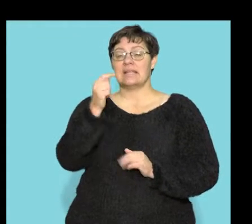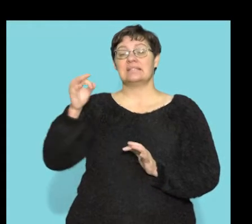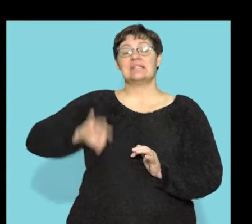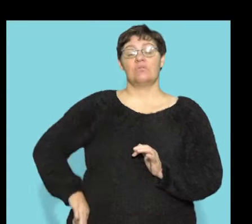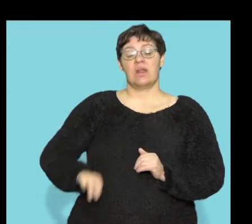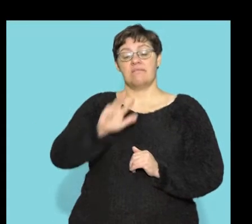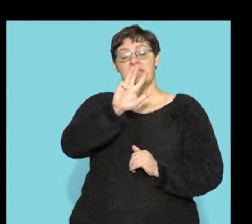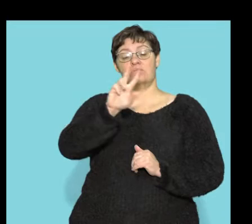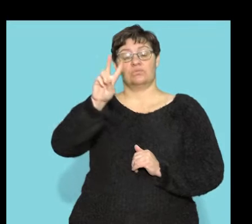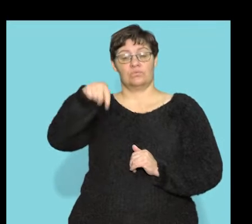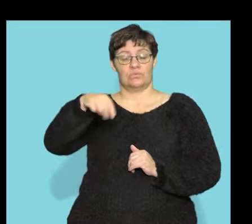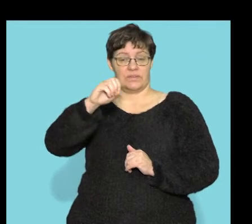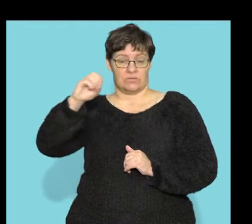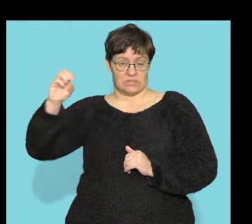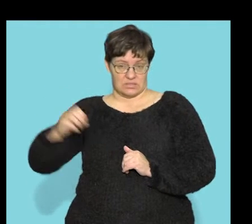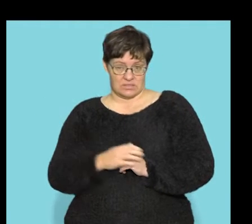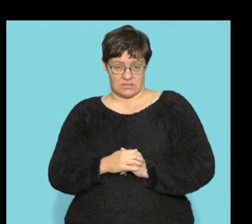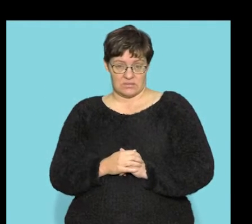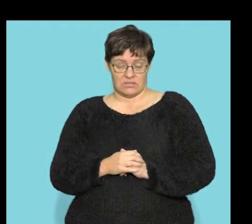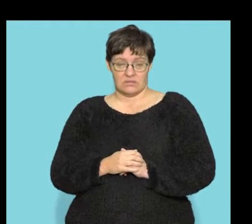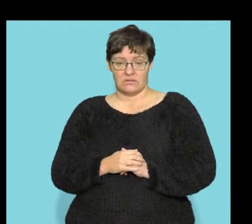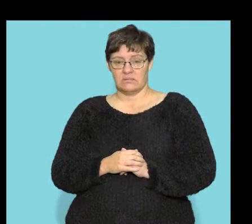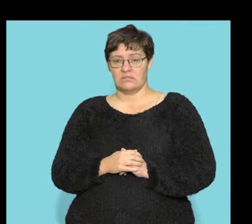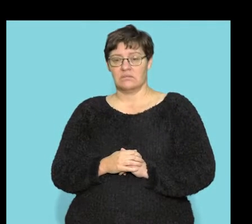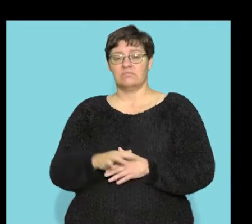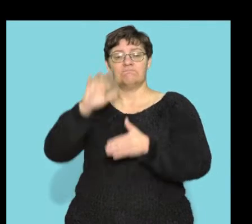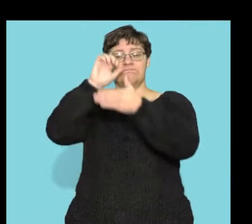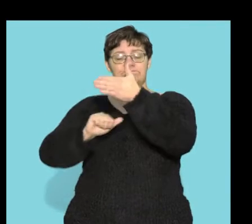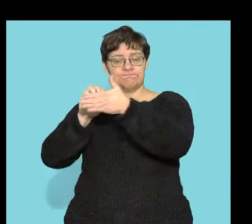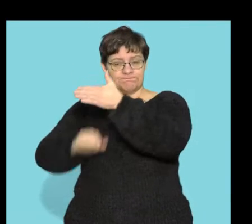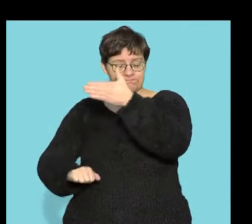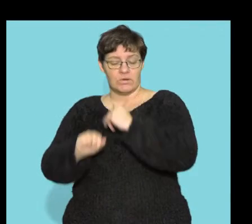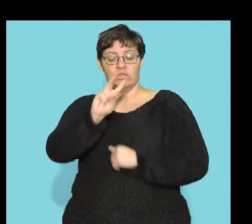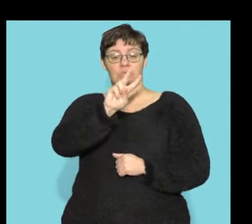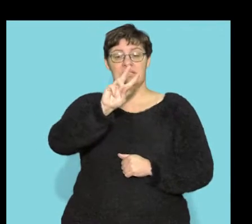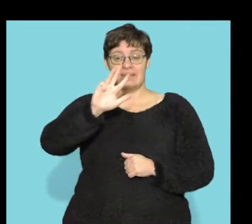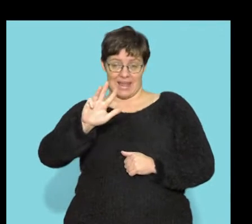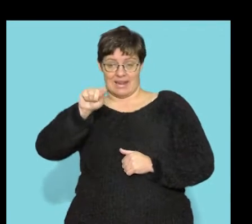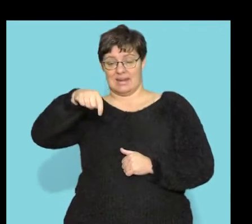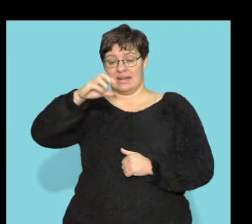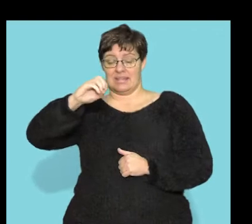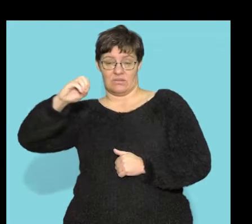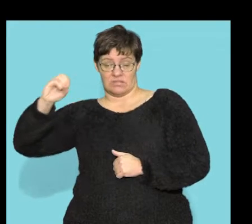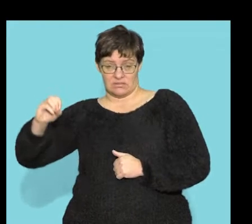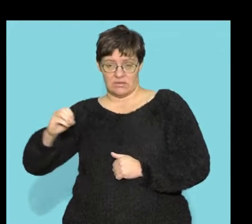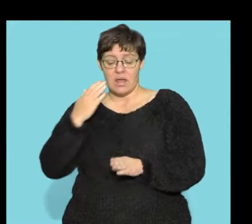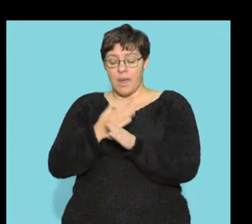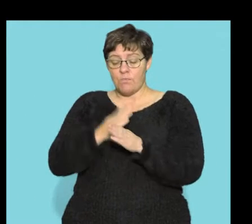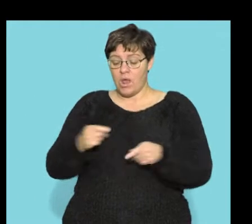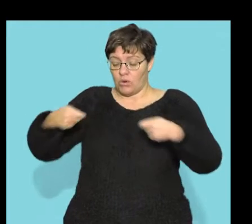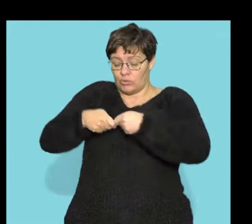was 92,000, your deductions was 29,000, and your employer contribution